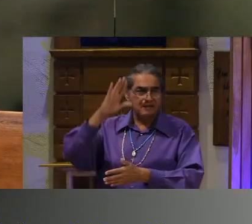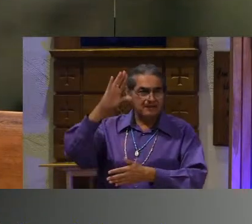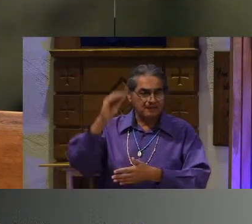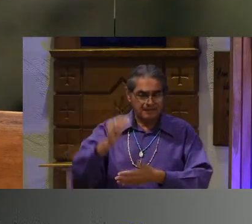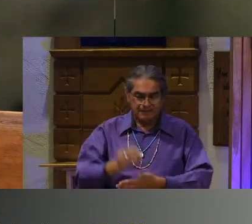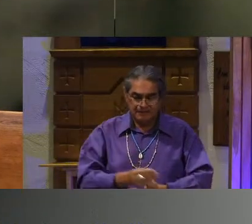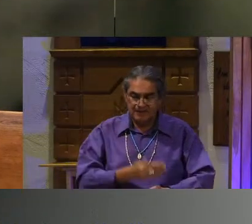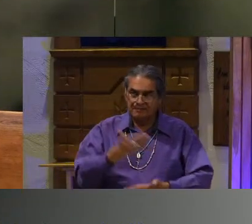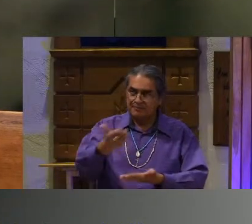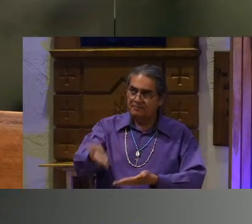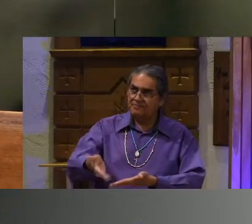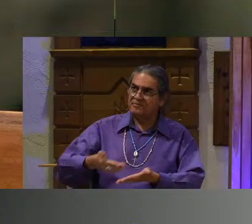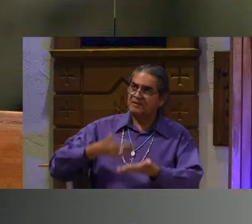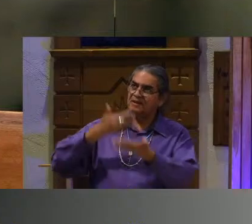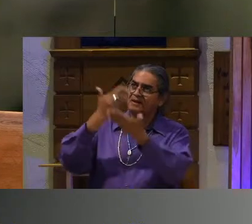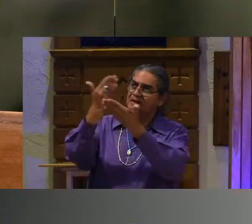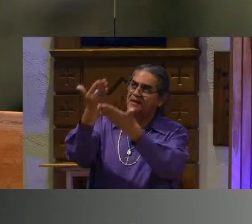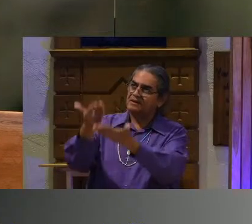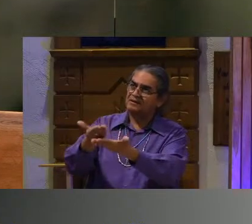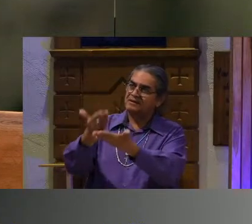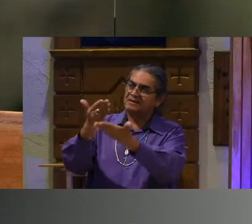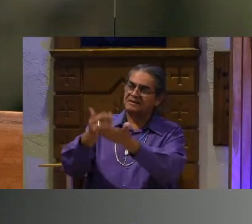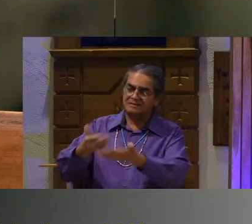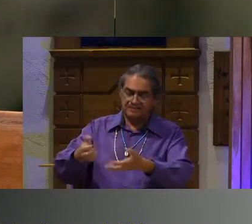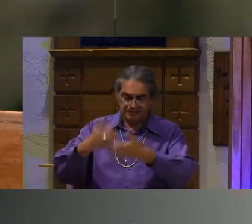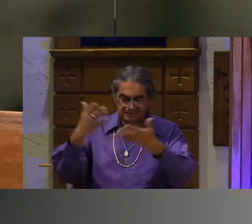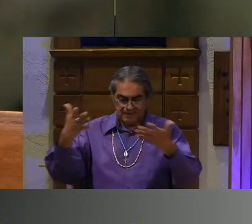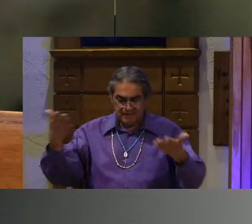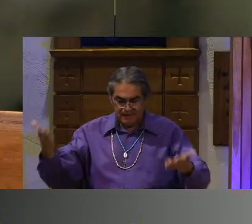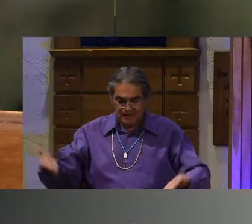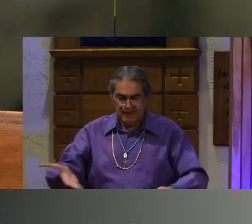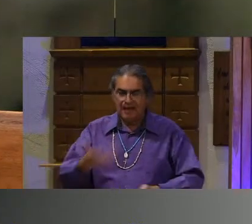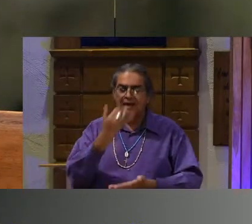Emmanuel, shall come to thee, O